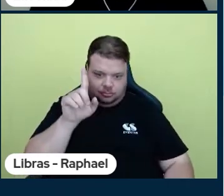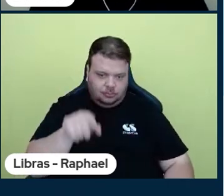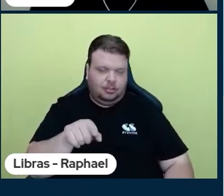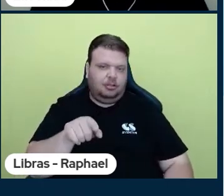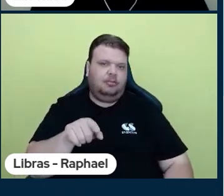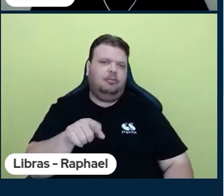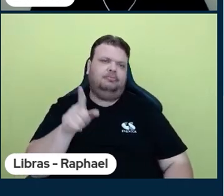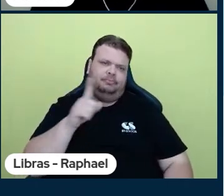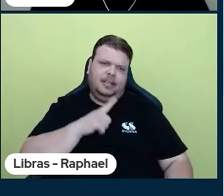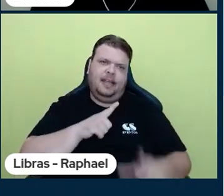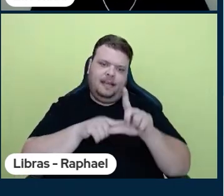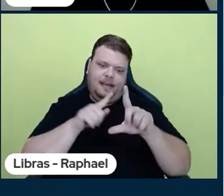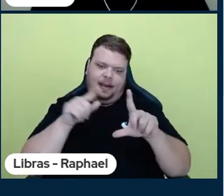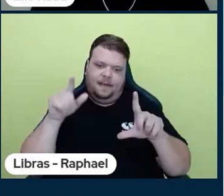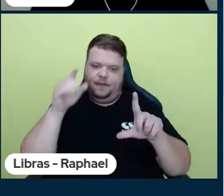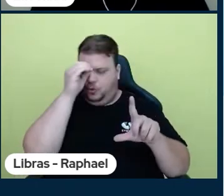to